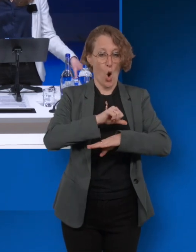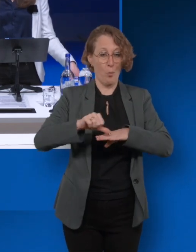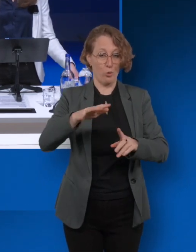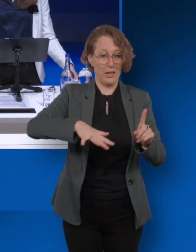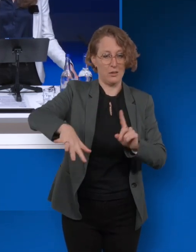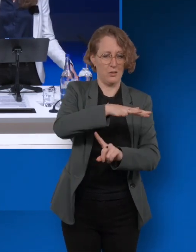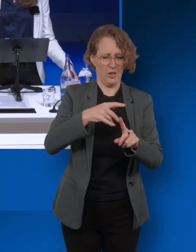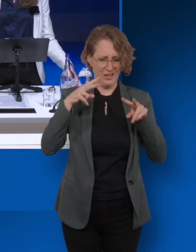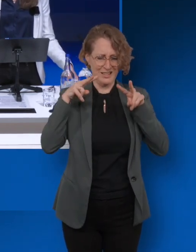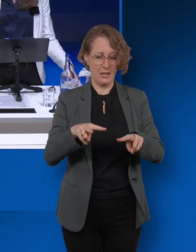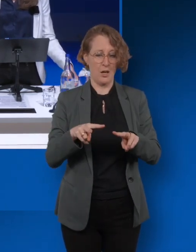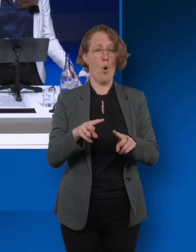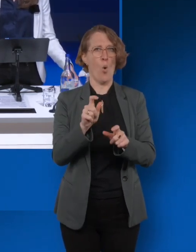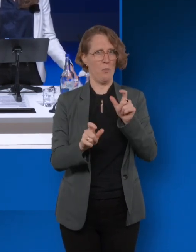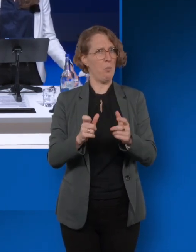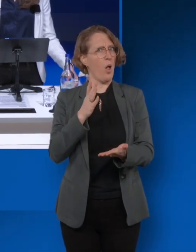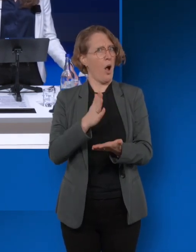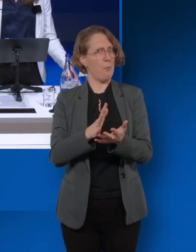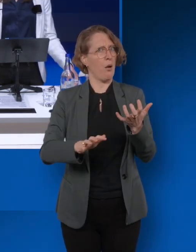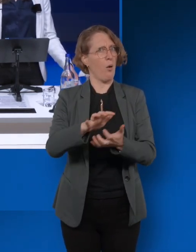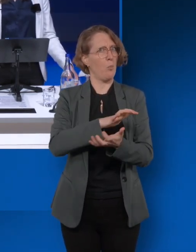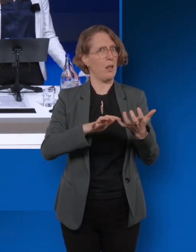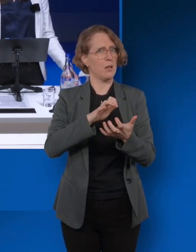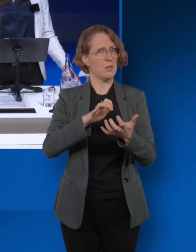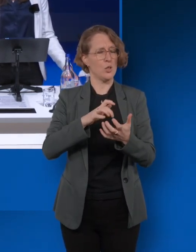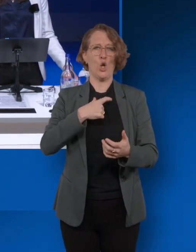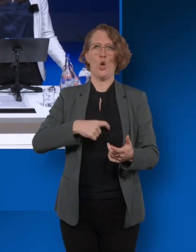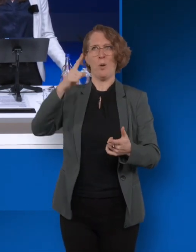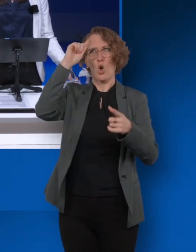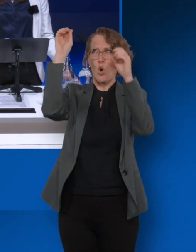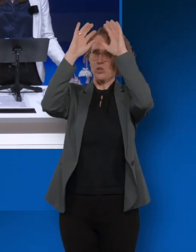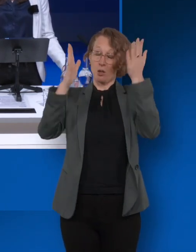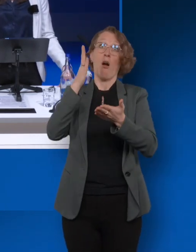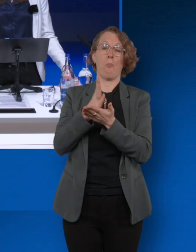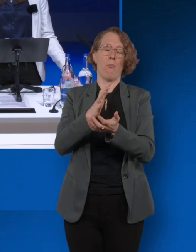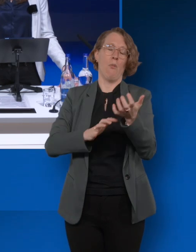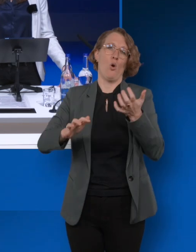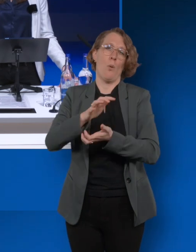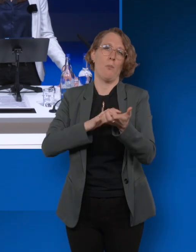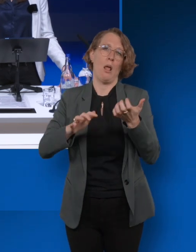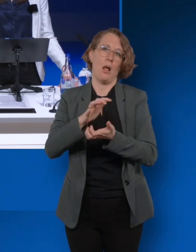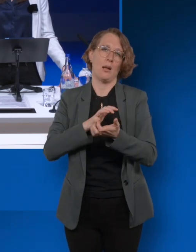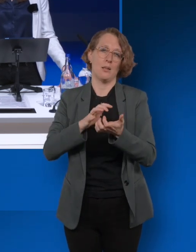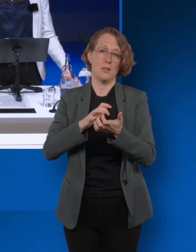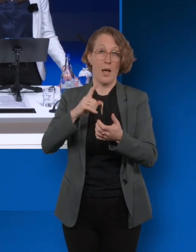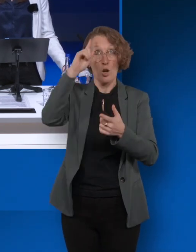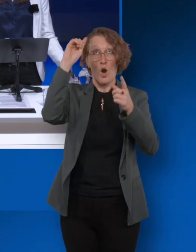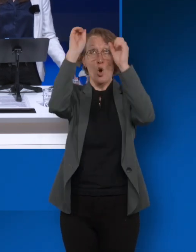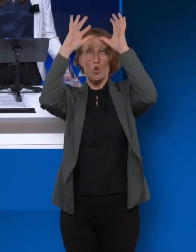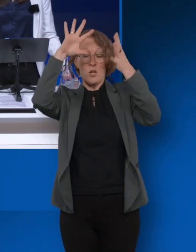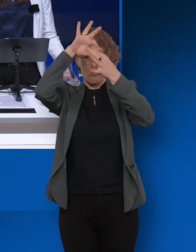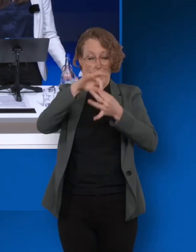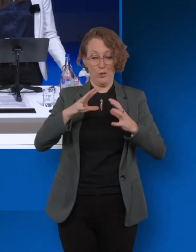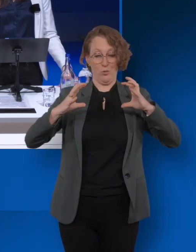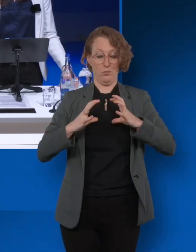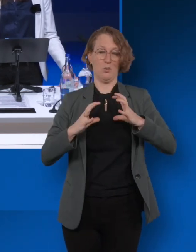that people are complex, that human consciousness is complex and its relationship to the brain.